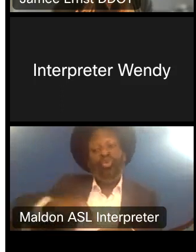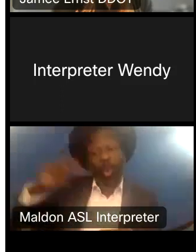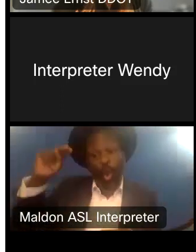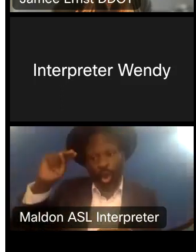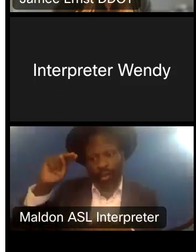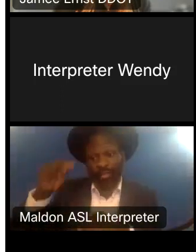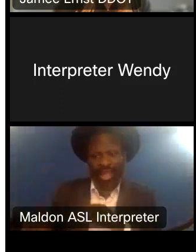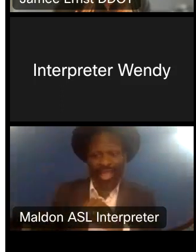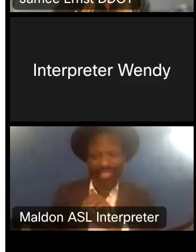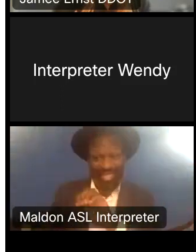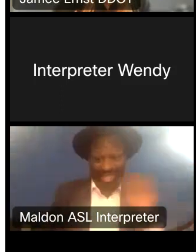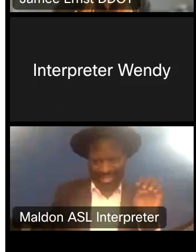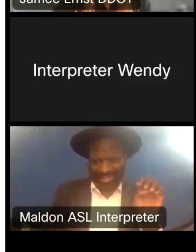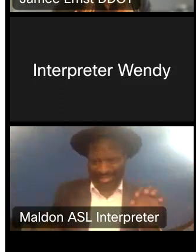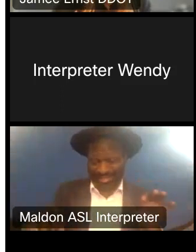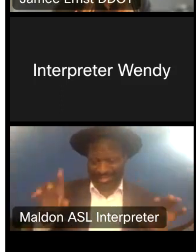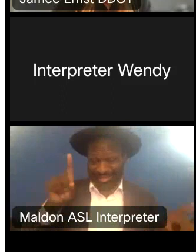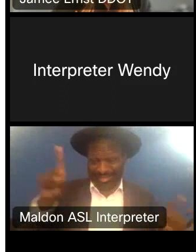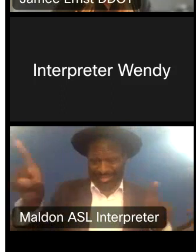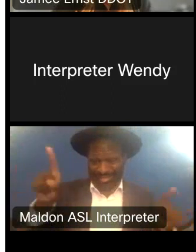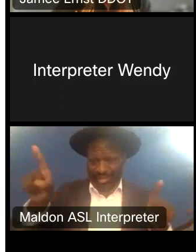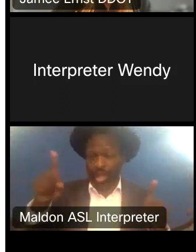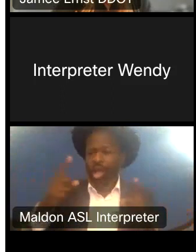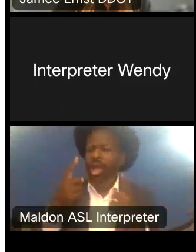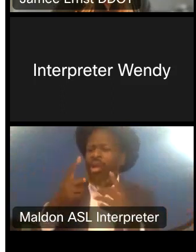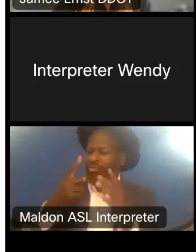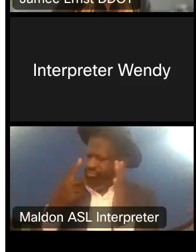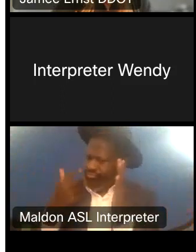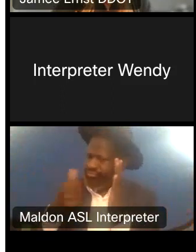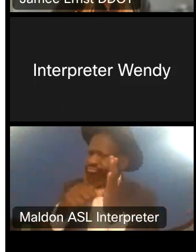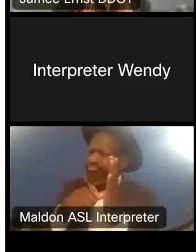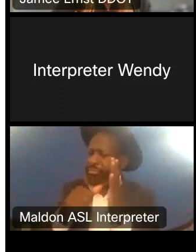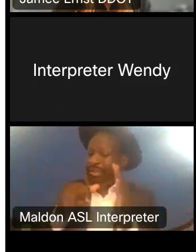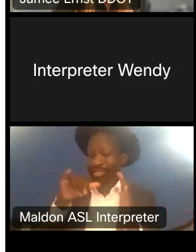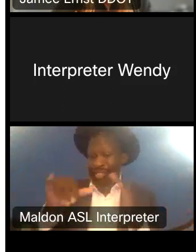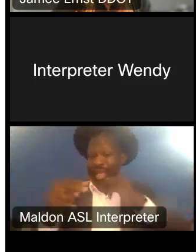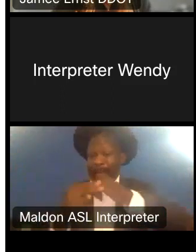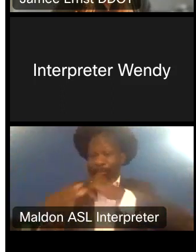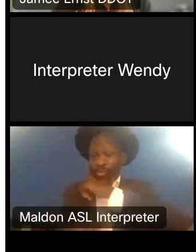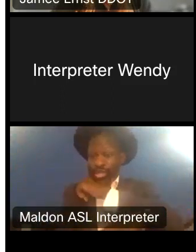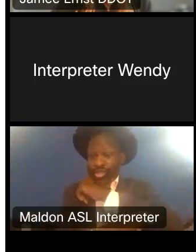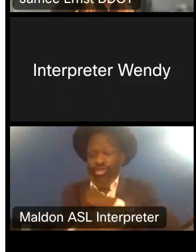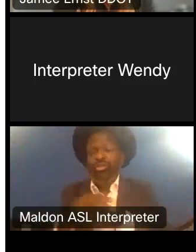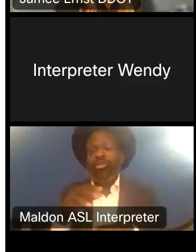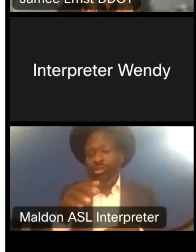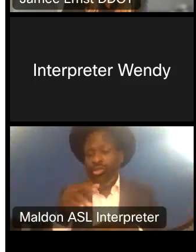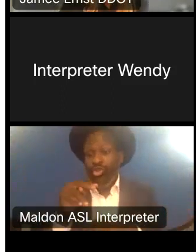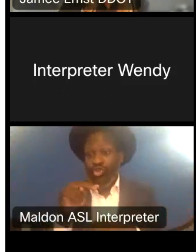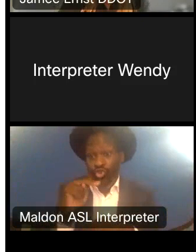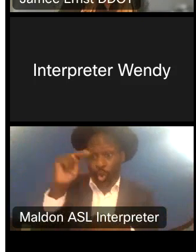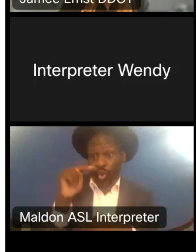project, I want to reiterate that, you know, that bridge that's to the north of the intersection